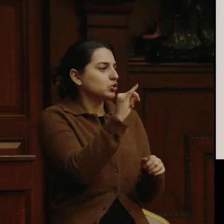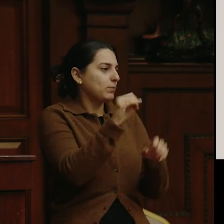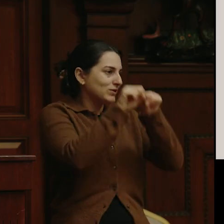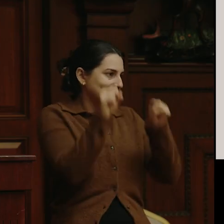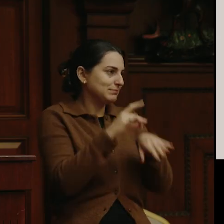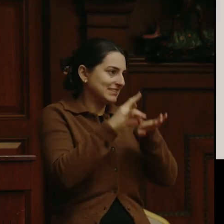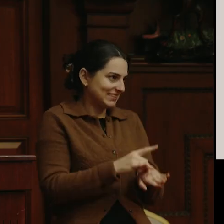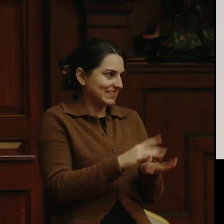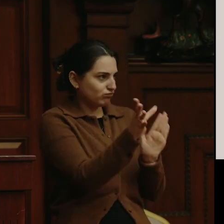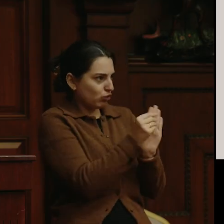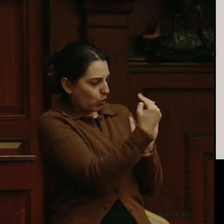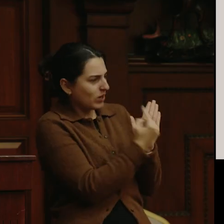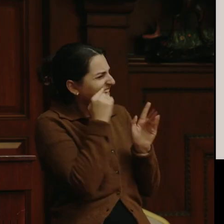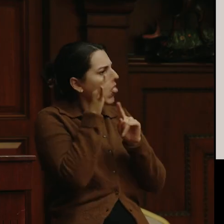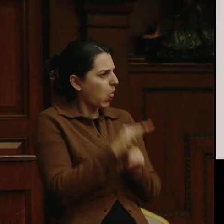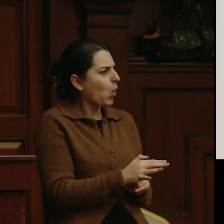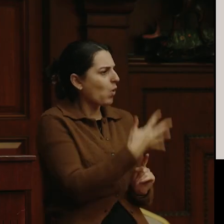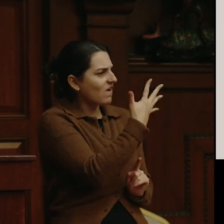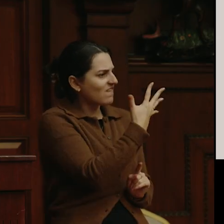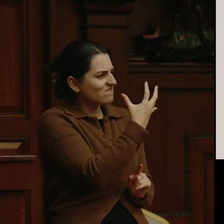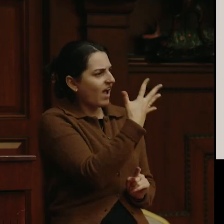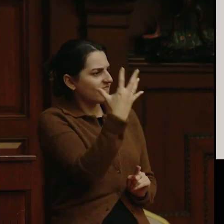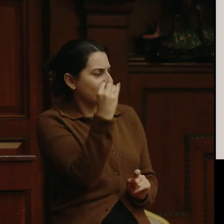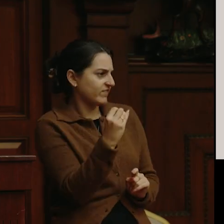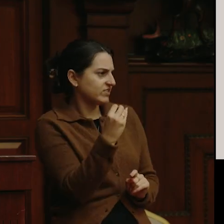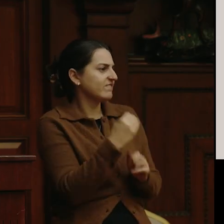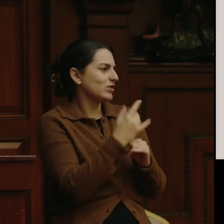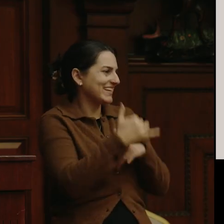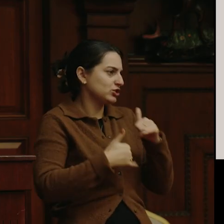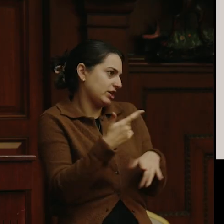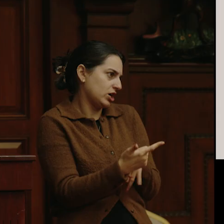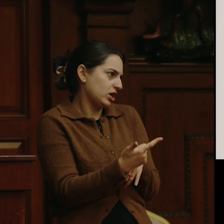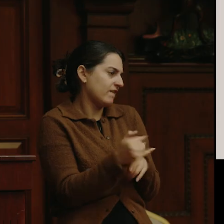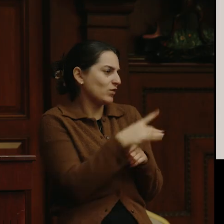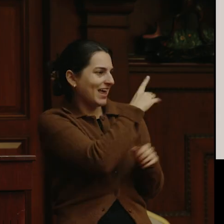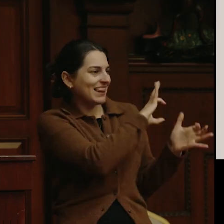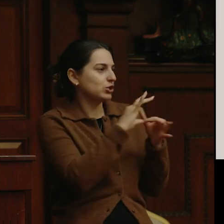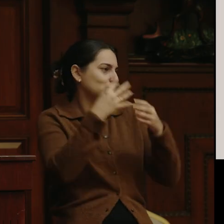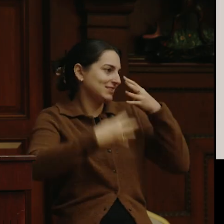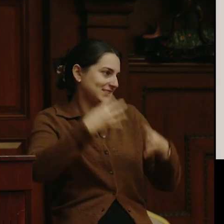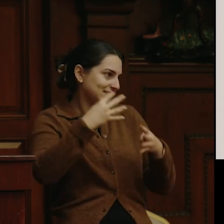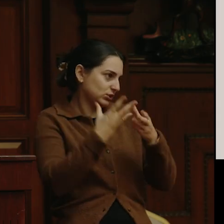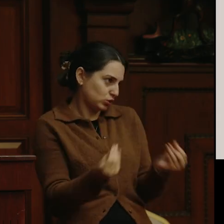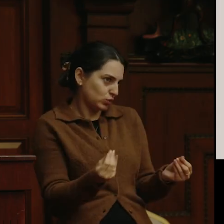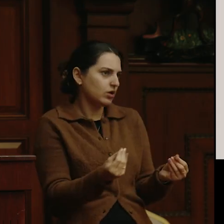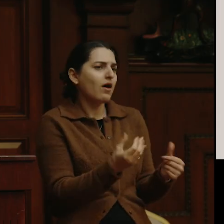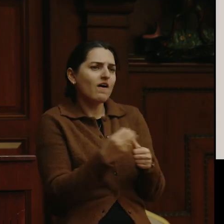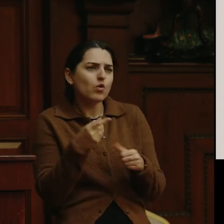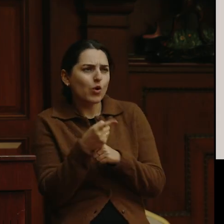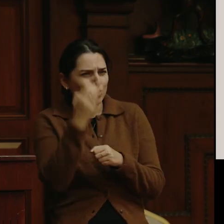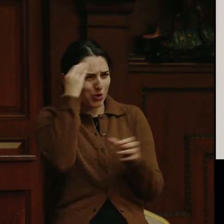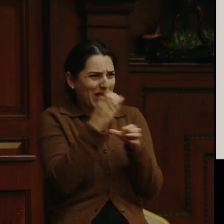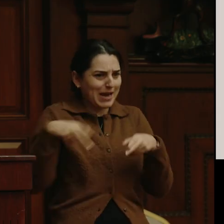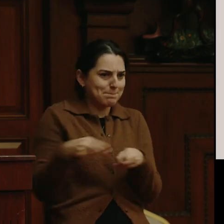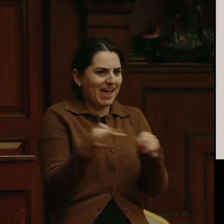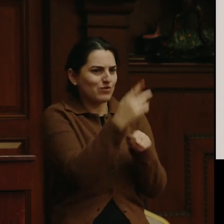disease is recorded were low at about 550 per year within this data source. It emphasizes, I suppose, the importance of other care pathways